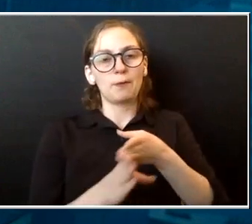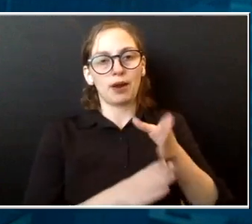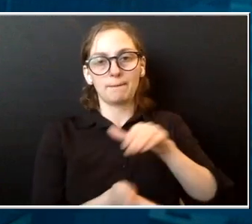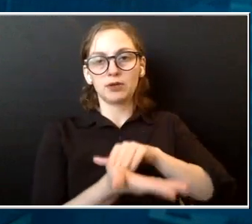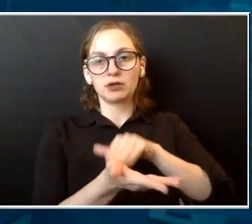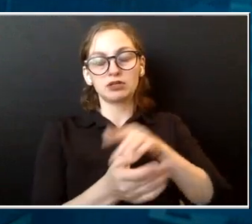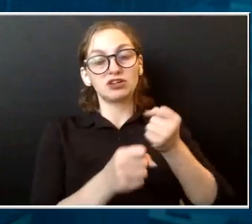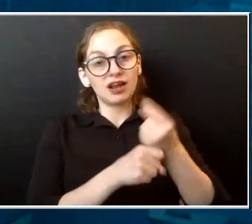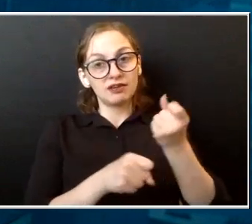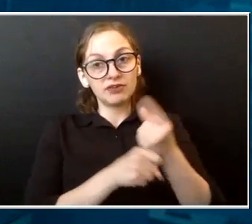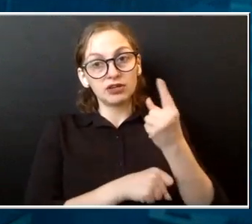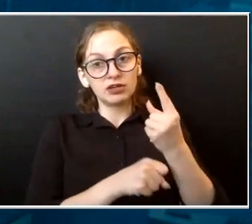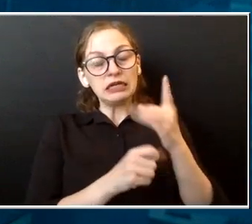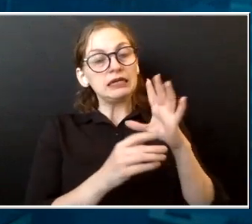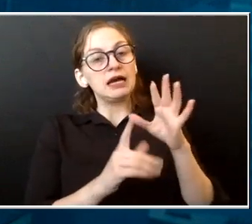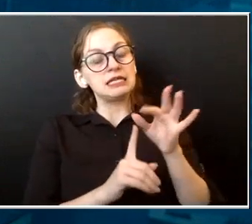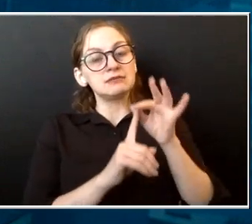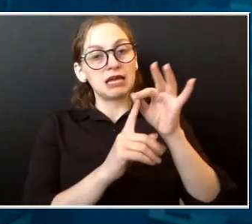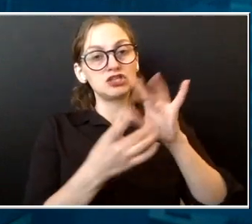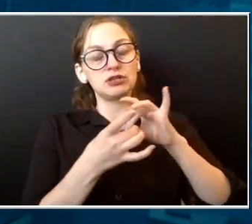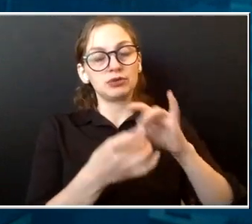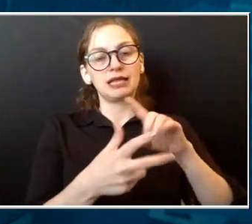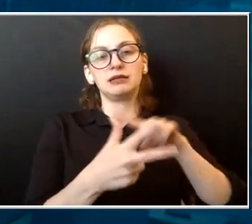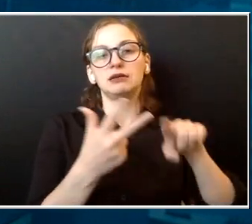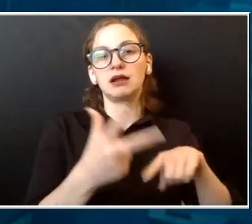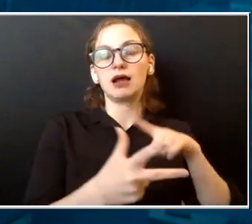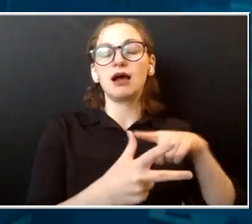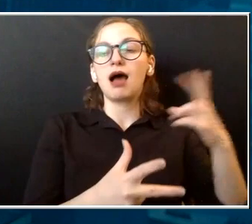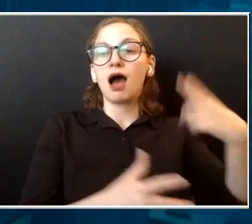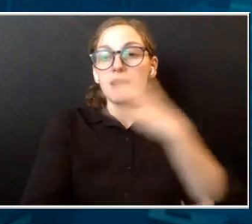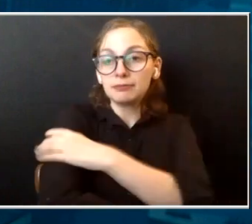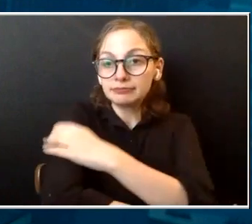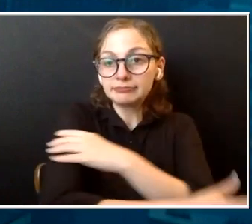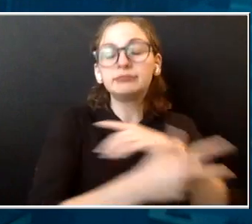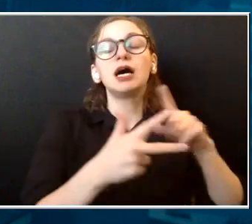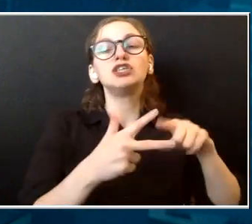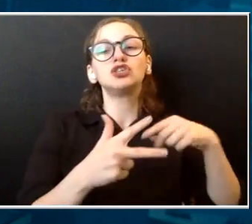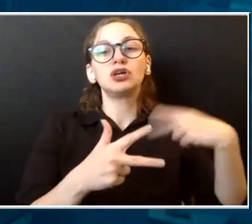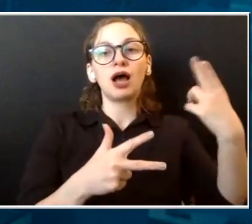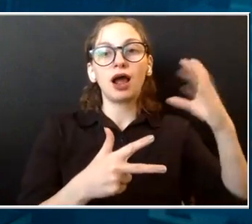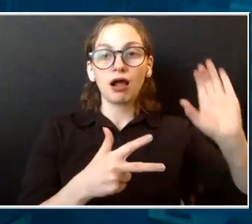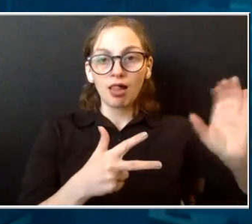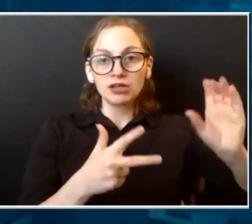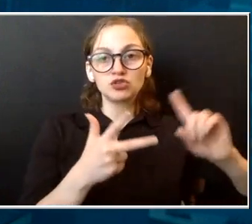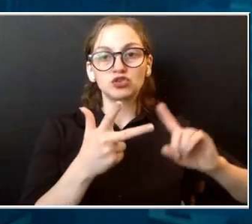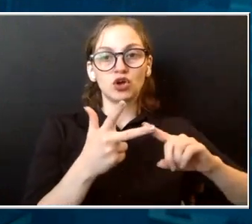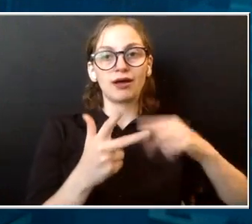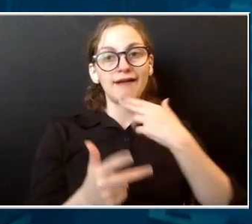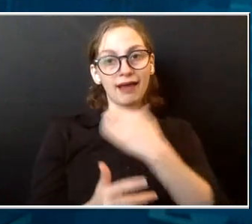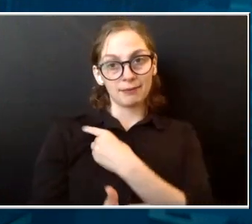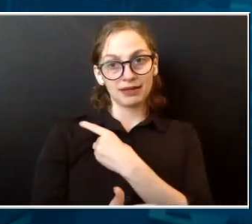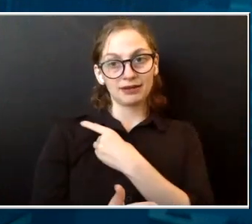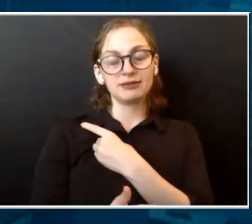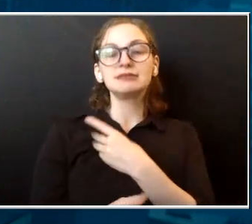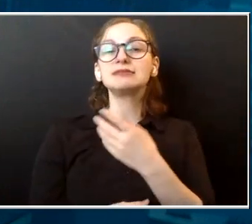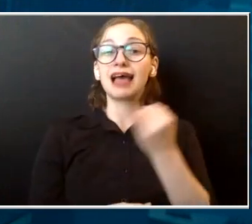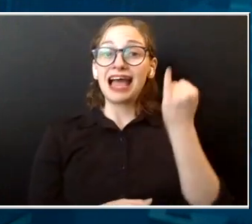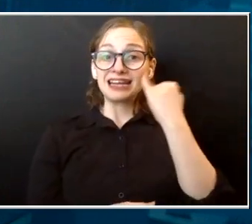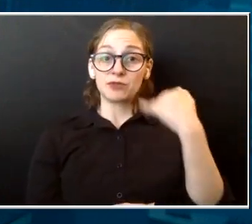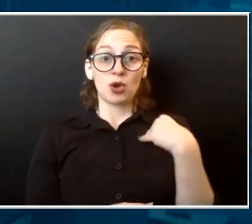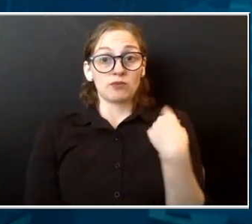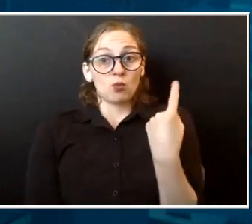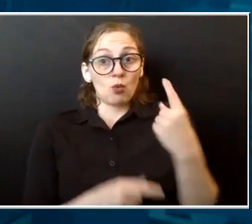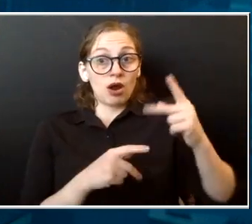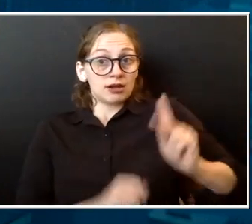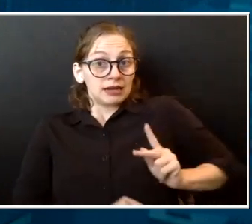pressure, high cholesterol, and diabetes. Those 3 things can wreak havoc in the last remaining kidney, and of course we don't want to talk later down the road